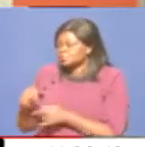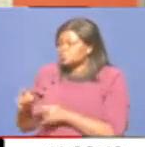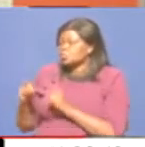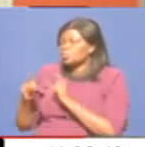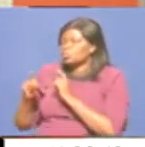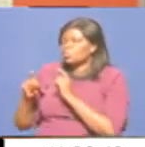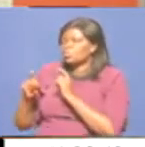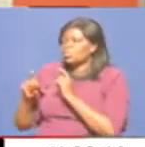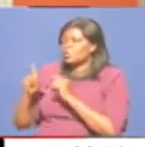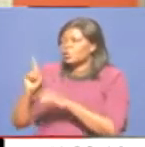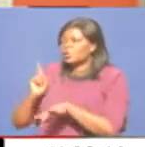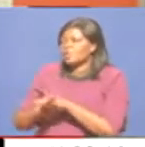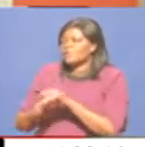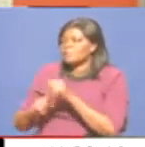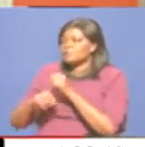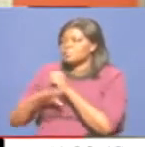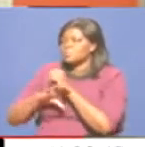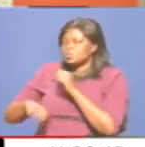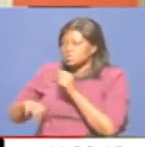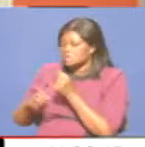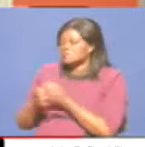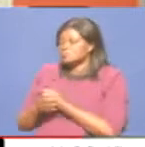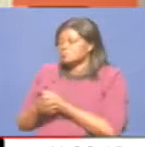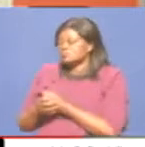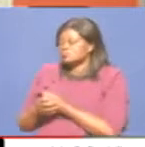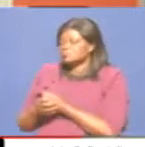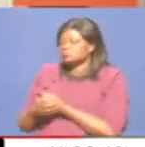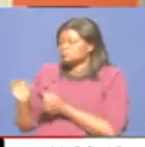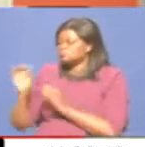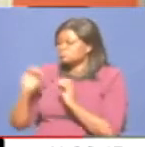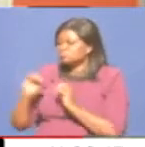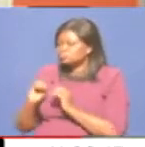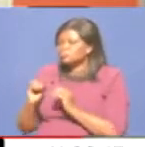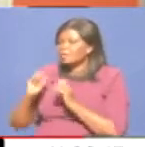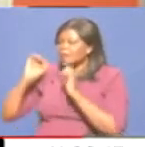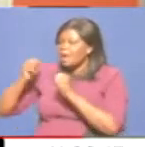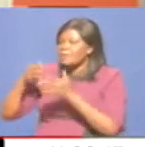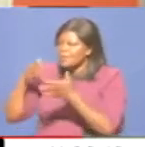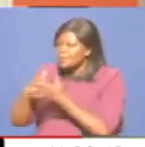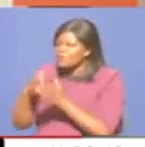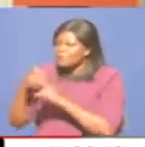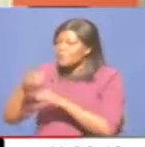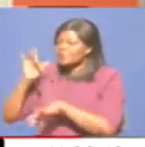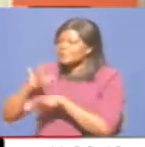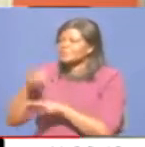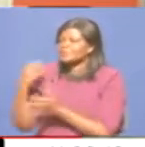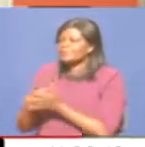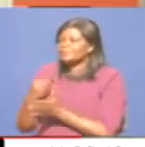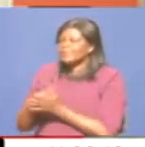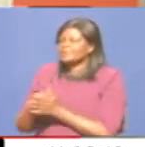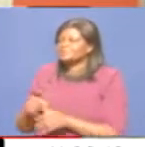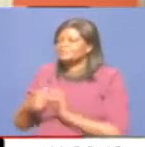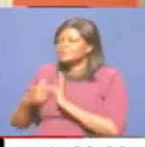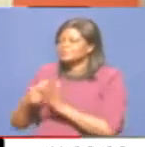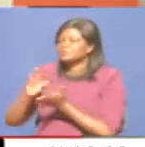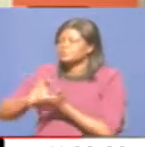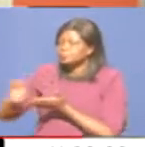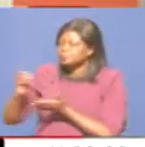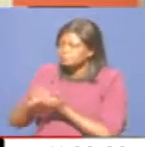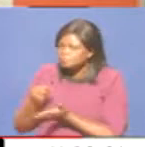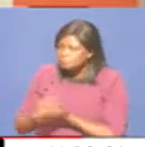but that can prevent you not to touch it. Mm-hmm. So that when the county assemblies, for example, you know, are there, they have allocated certain amount of